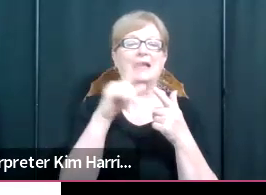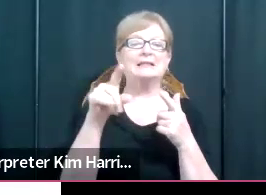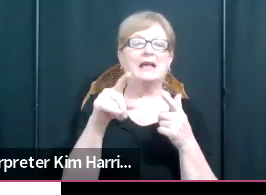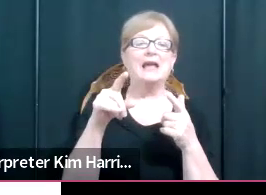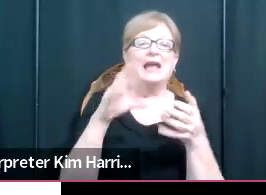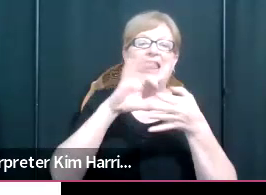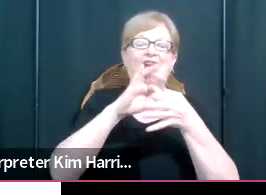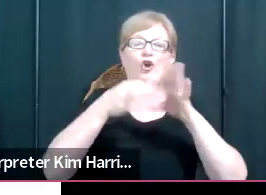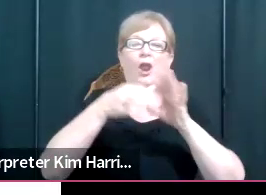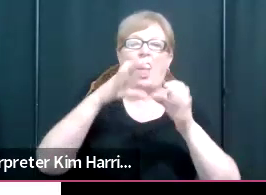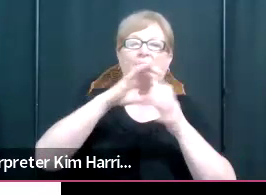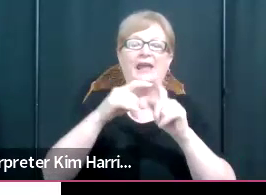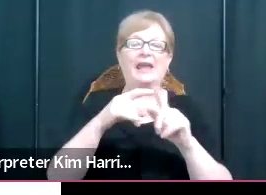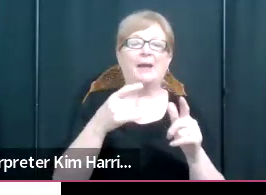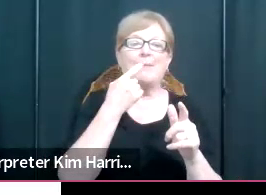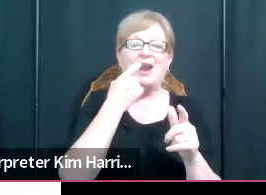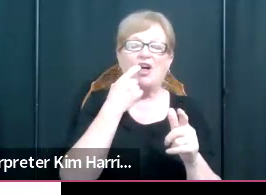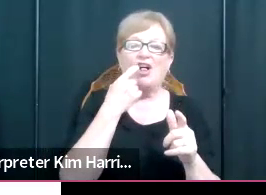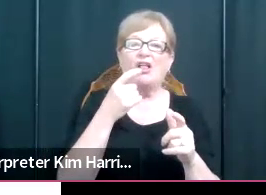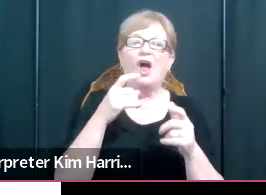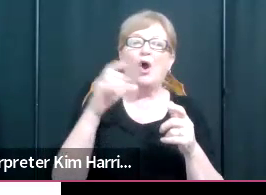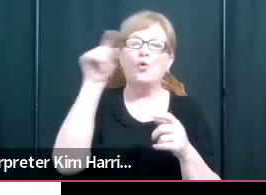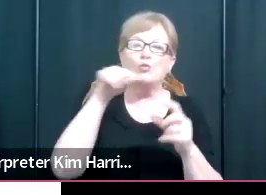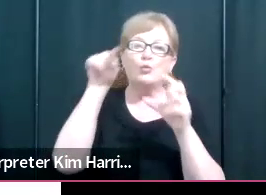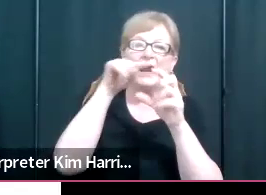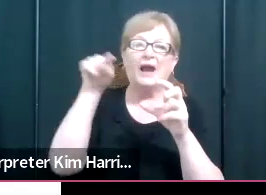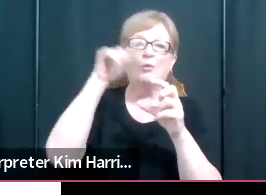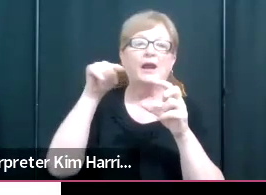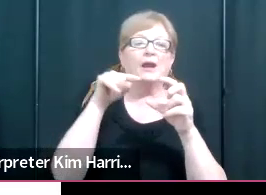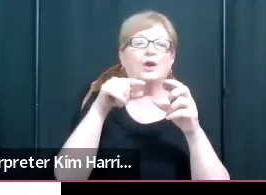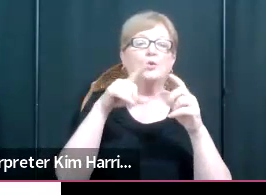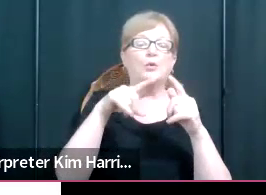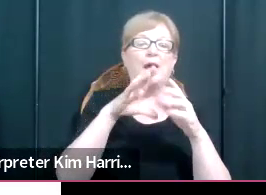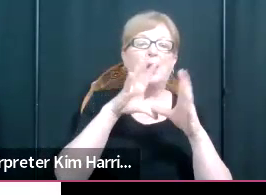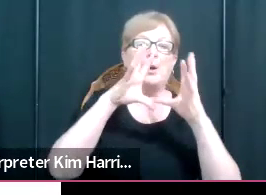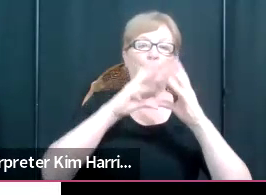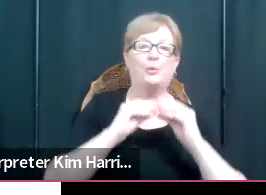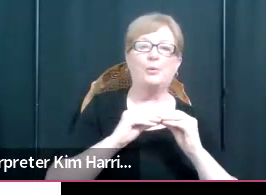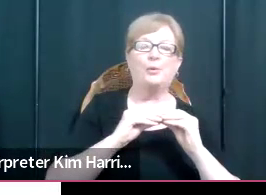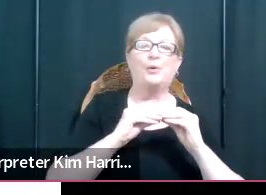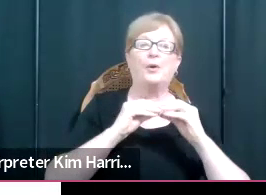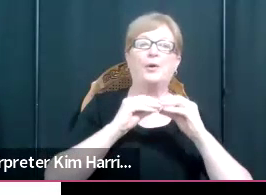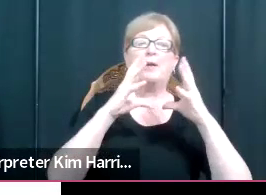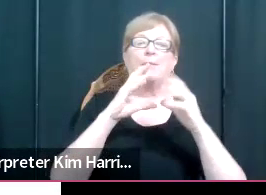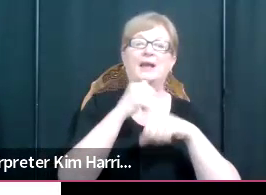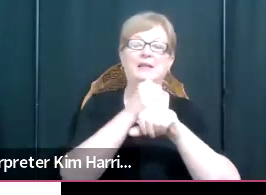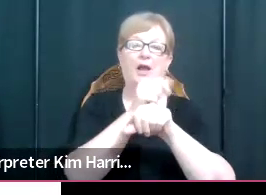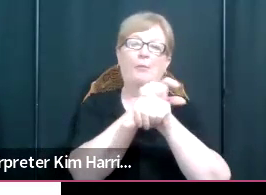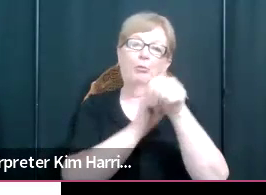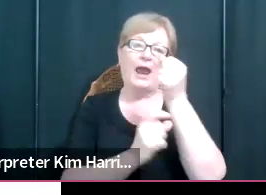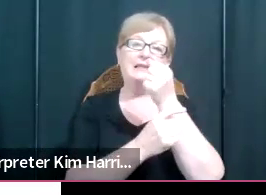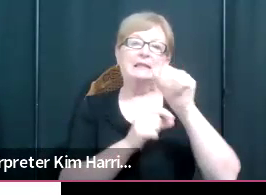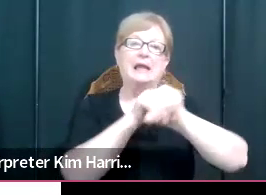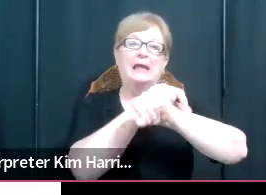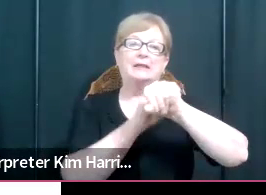interlocking metal rings that you can kind of push down, and it makes like a bracelet you can pop onto your